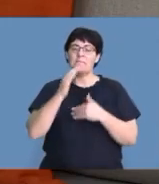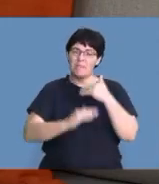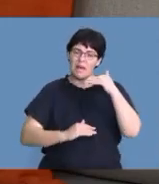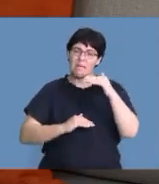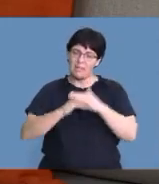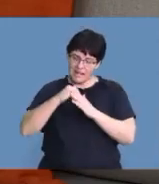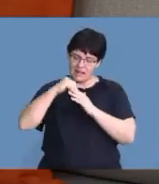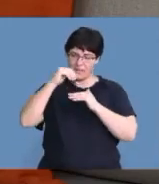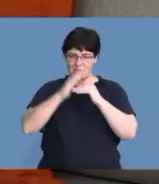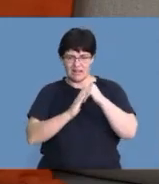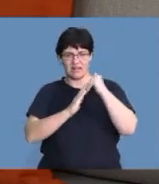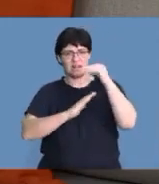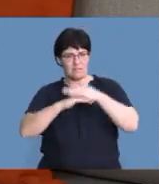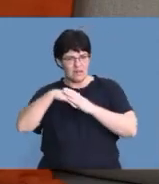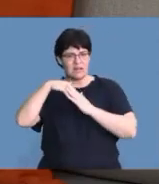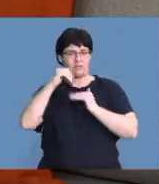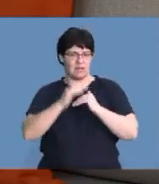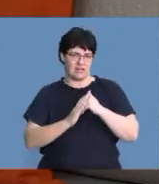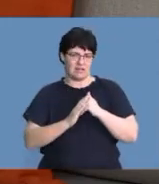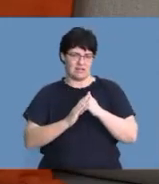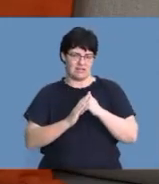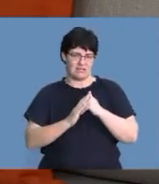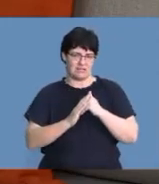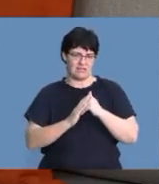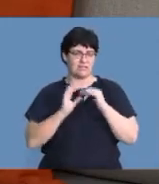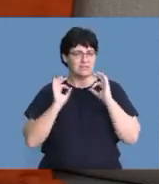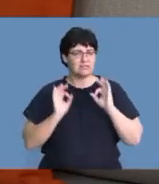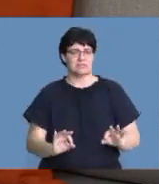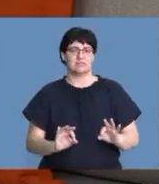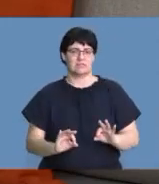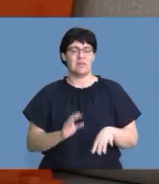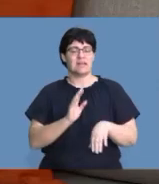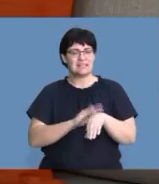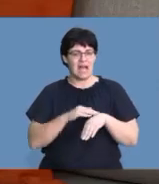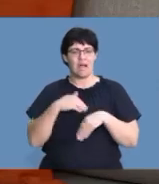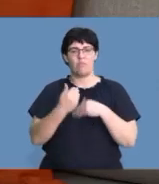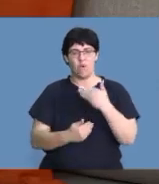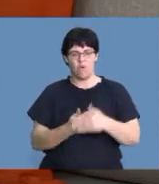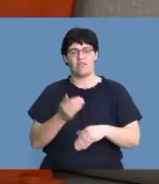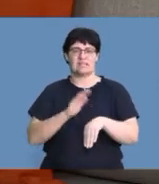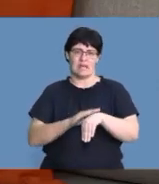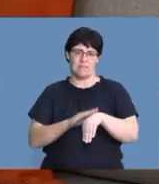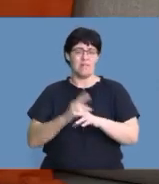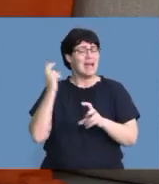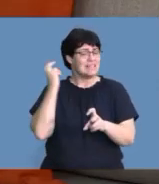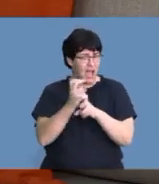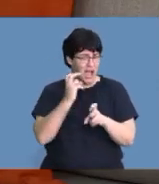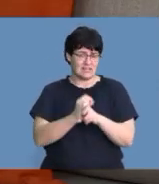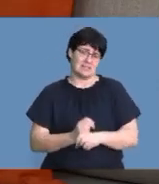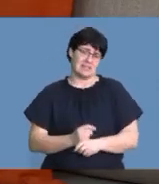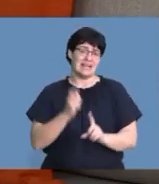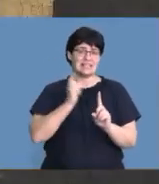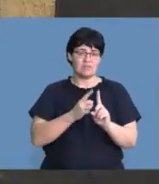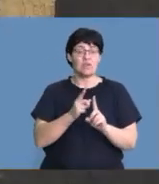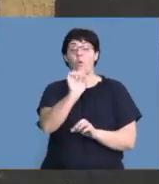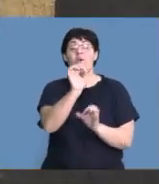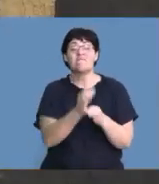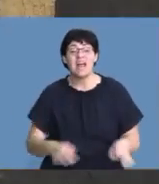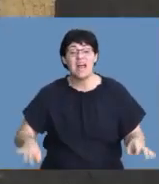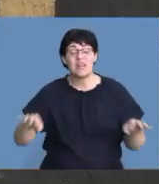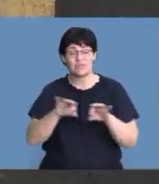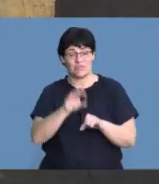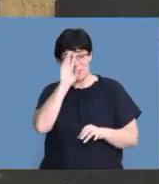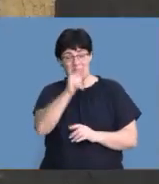be able to build brick upon brick, block upon block, time over time. It's hard. It's discipline. It's one